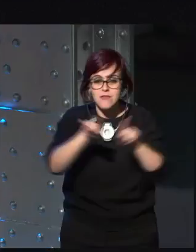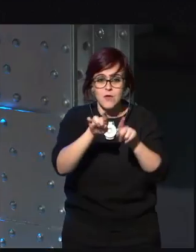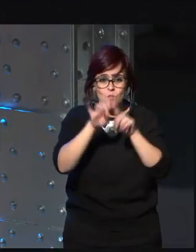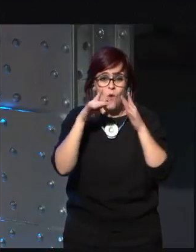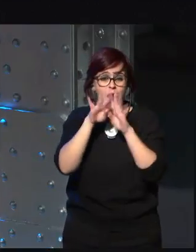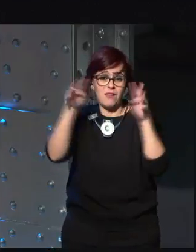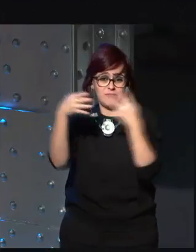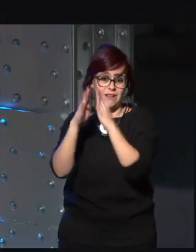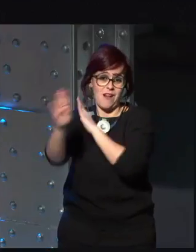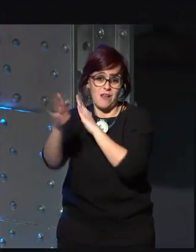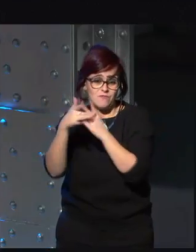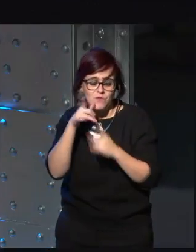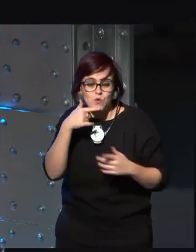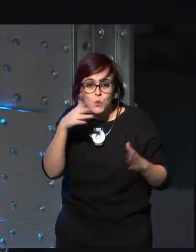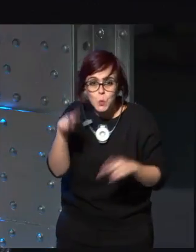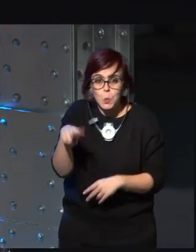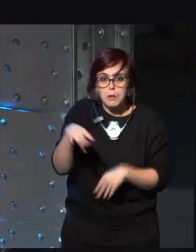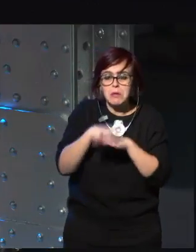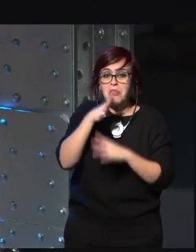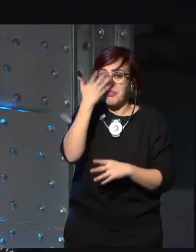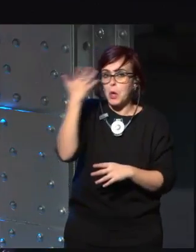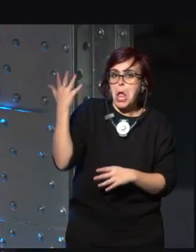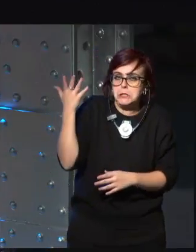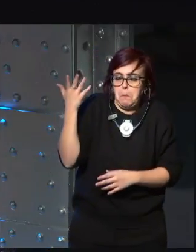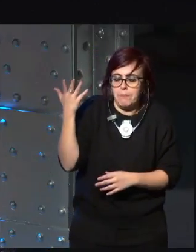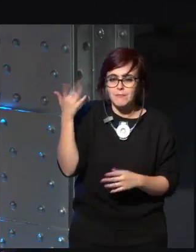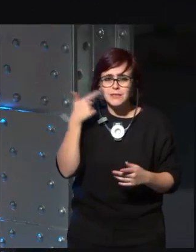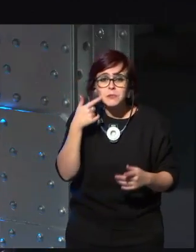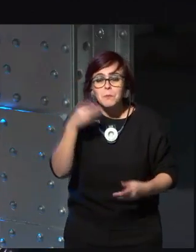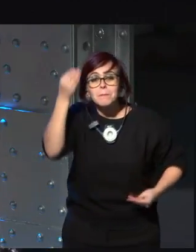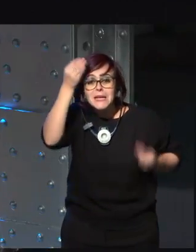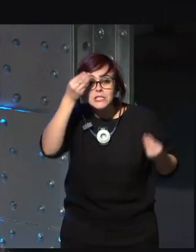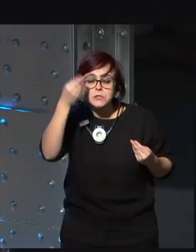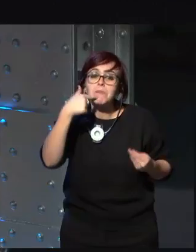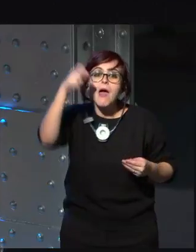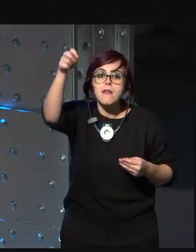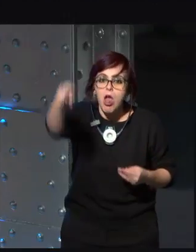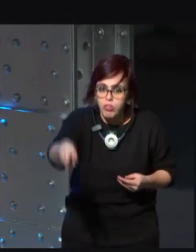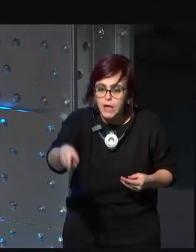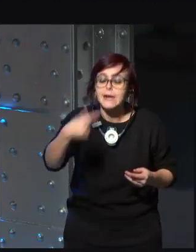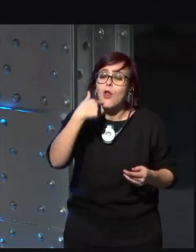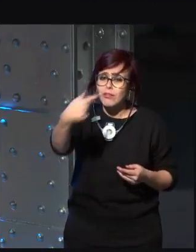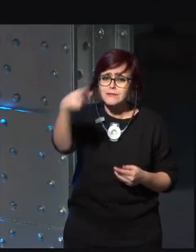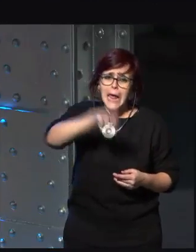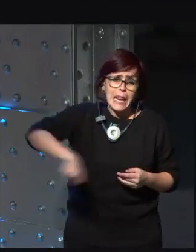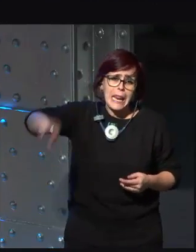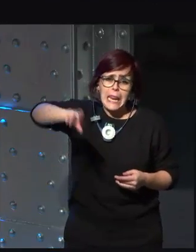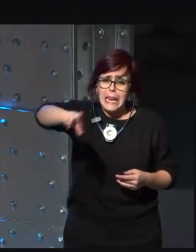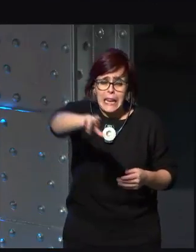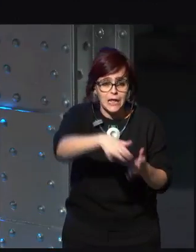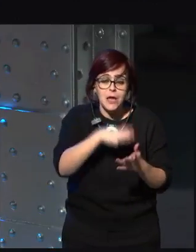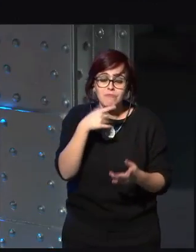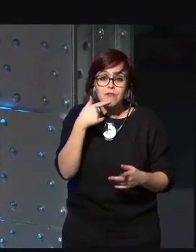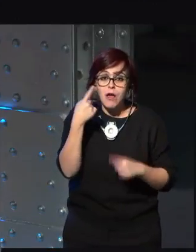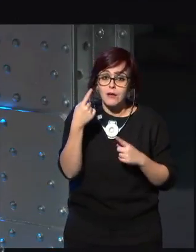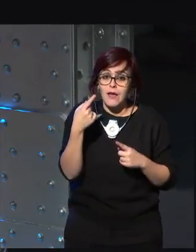way. So I guess when I think about it, I guess I've done that a lot, and I haven't really thought about it. But yeah, there are times where I just can't see myself listening to